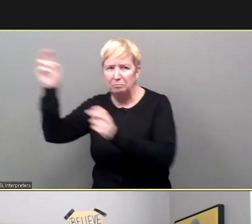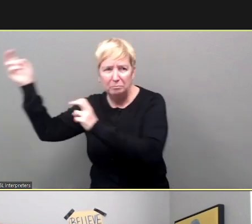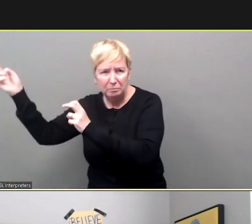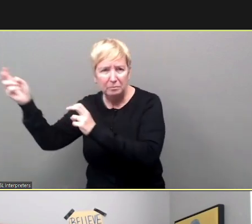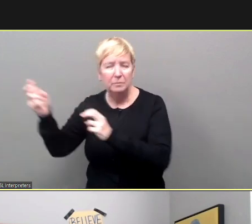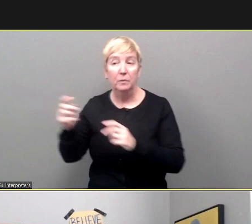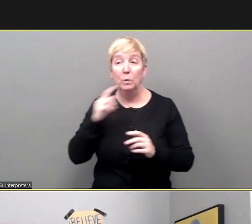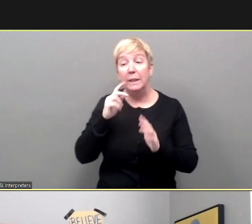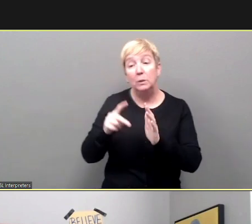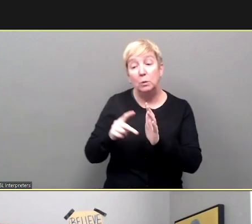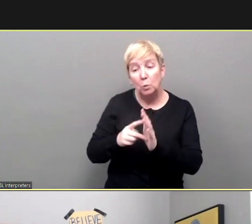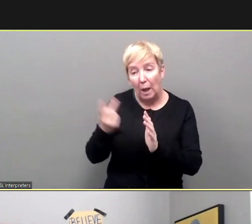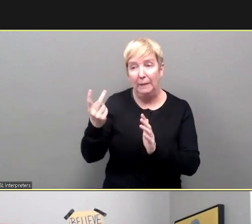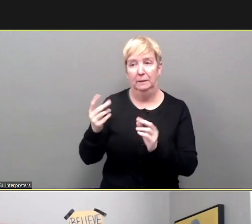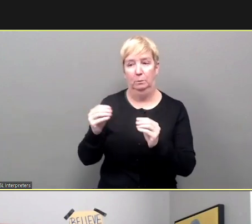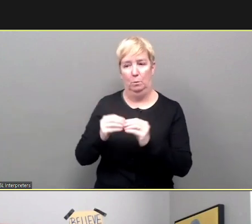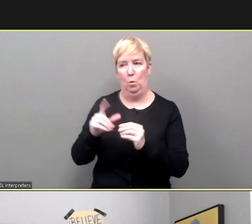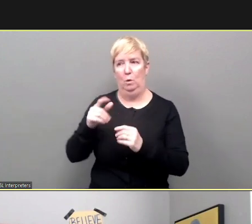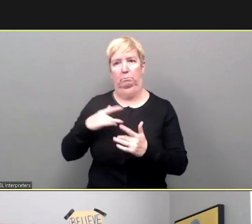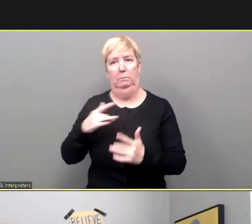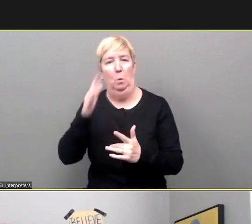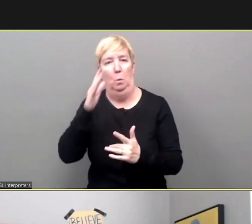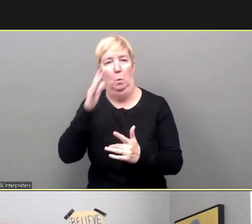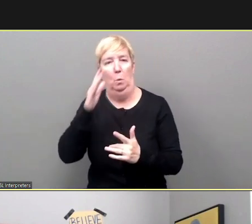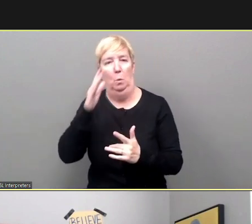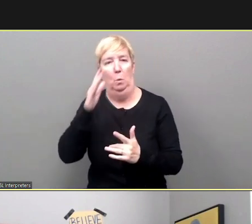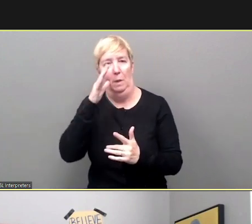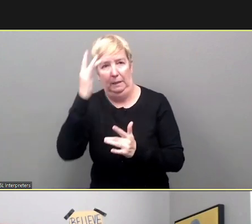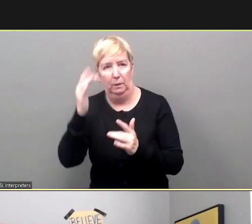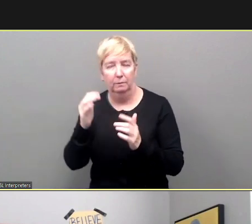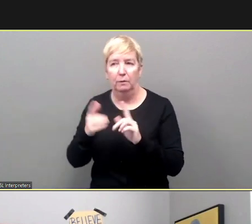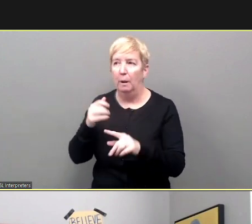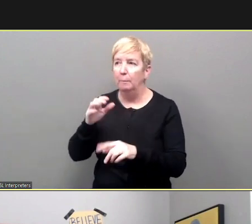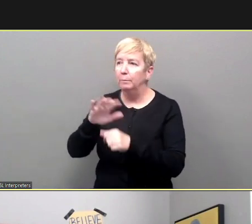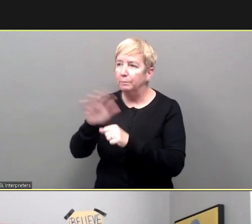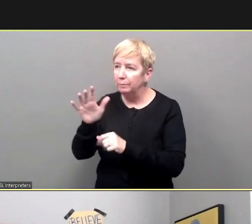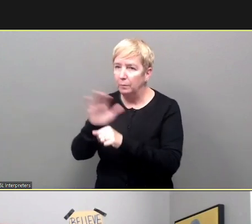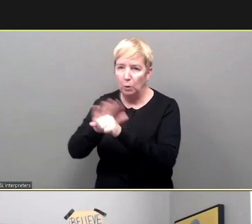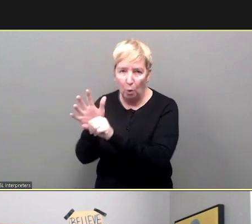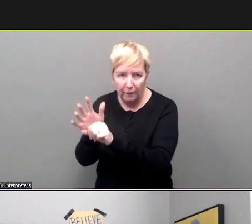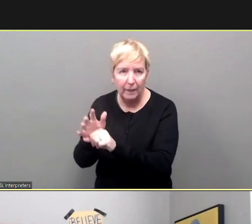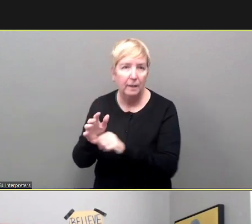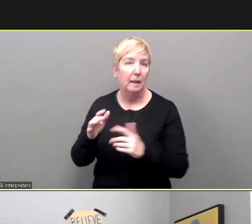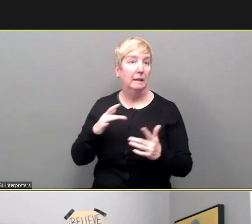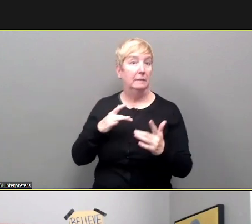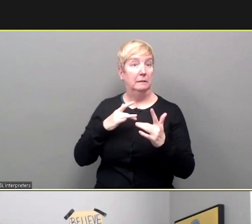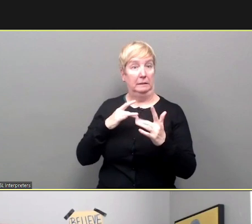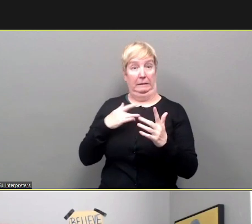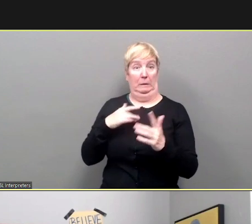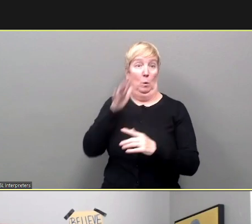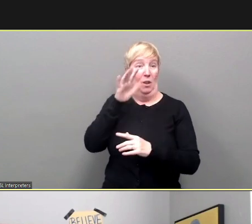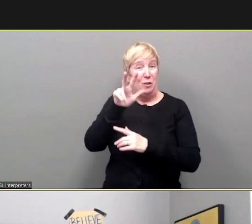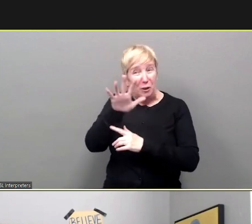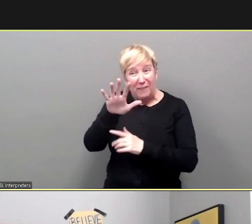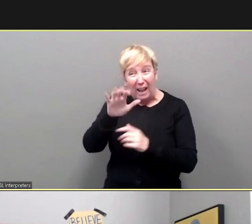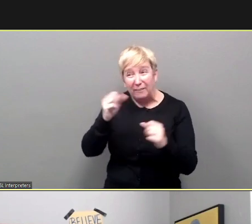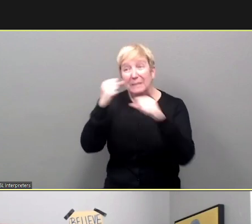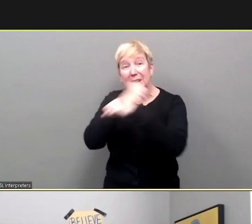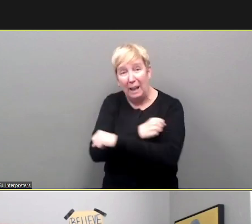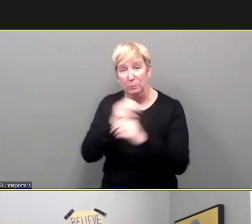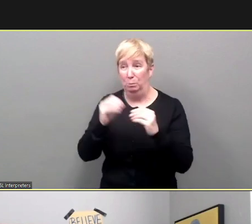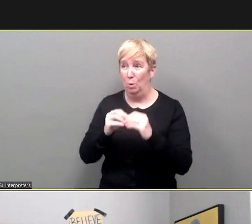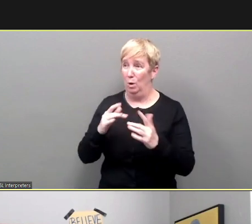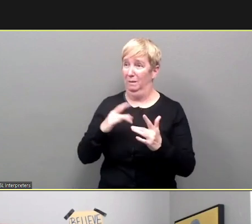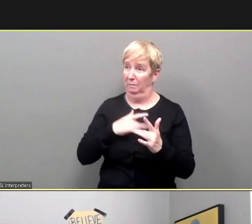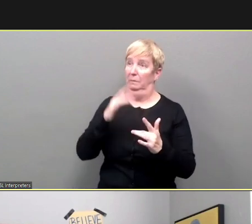from COVID, 35 times more likely to get hospitalized, and 1,100 times more likely to die.